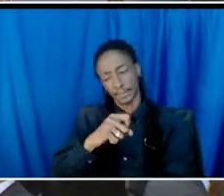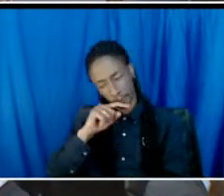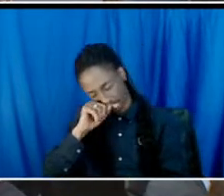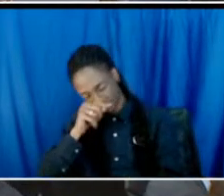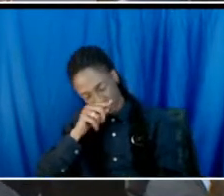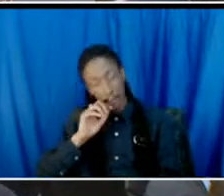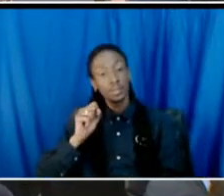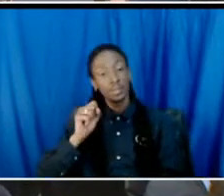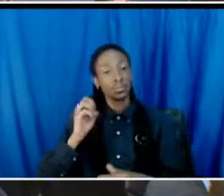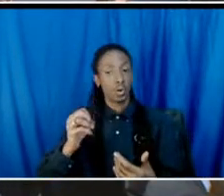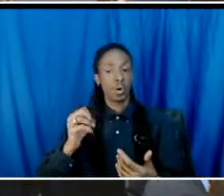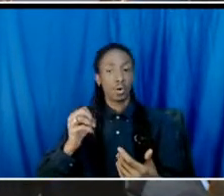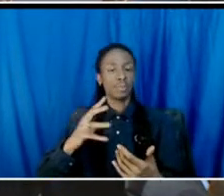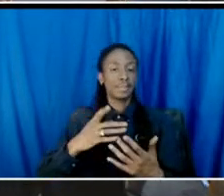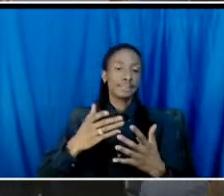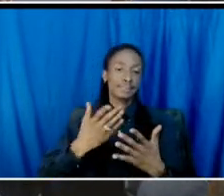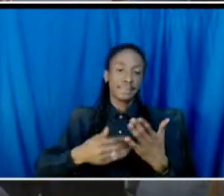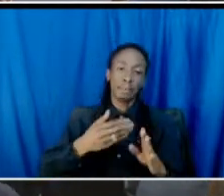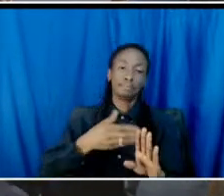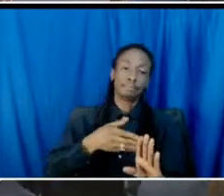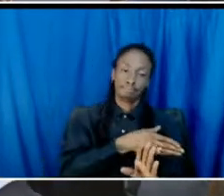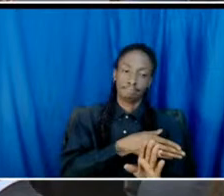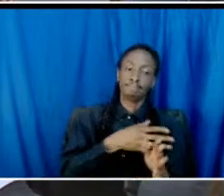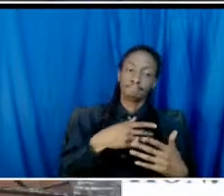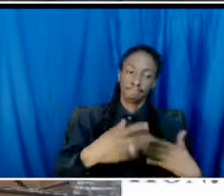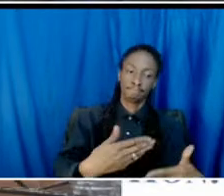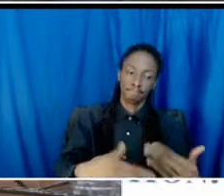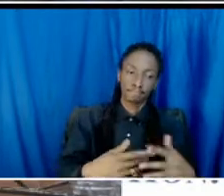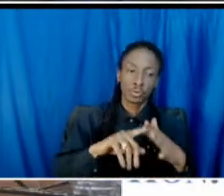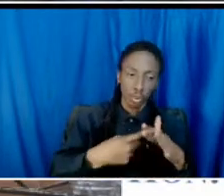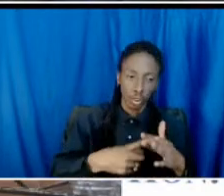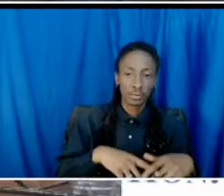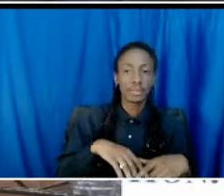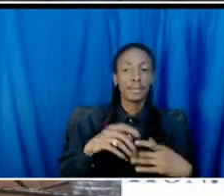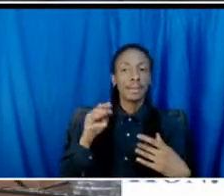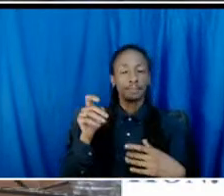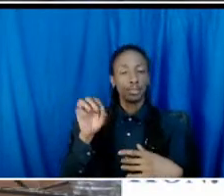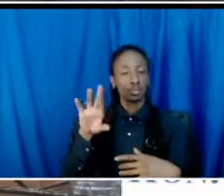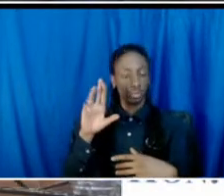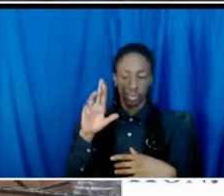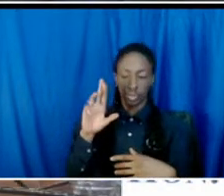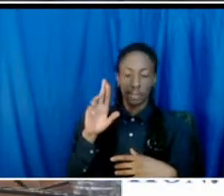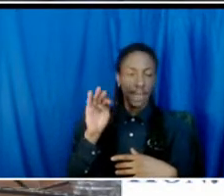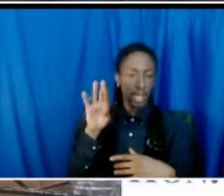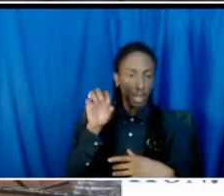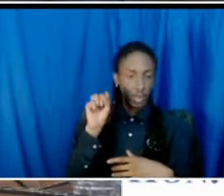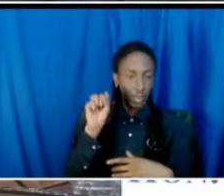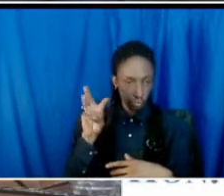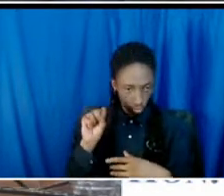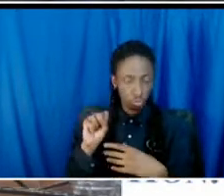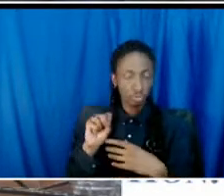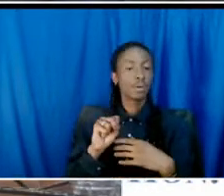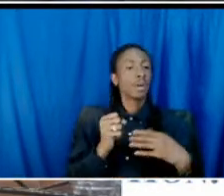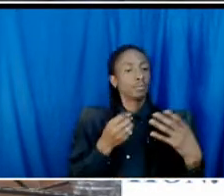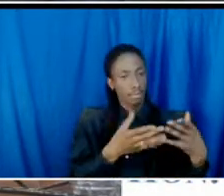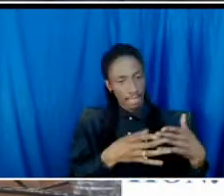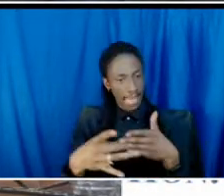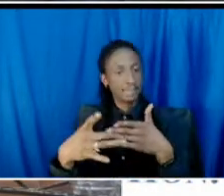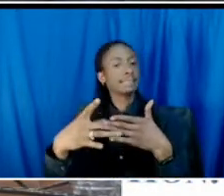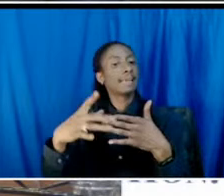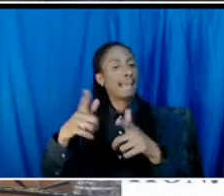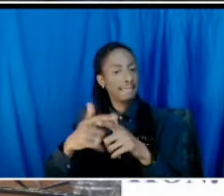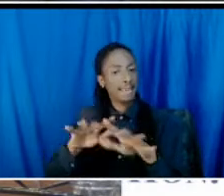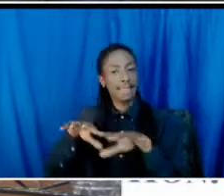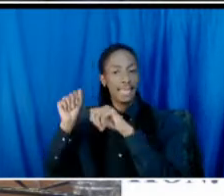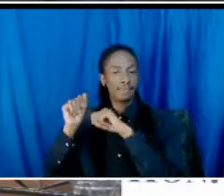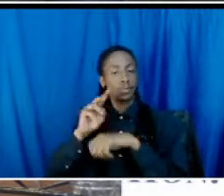some preliminaries, so Mr. Meadows had ushered us all in, and then he left. So Mr. Cipollone did